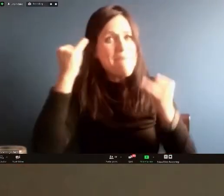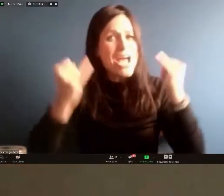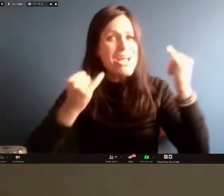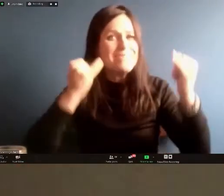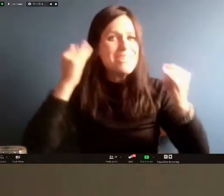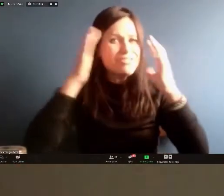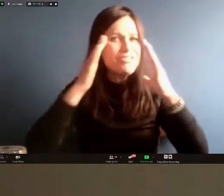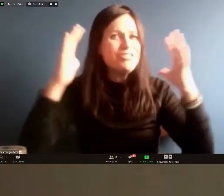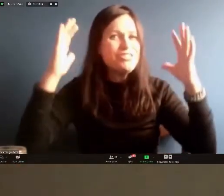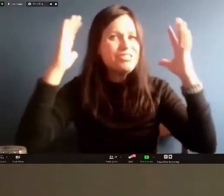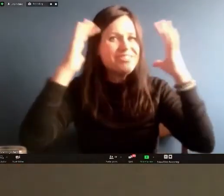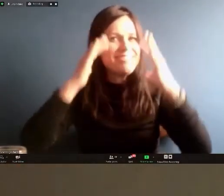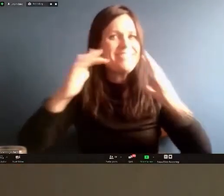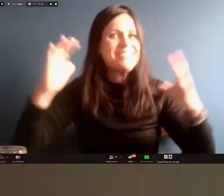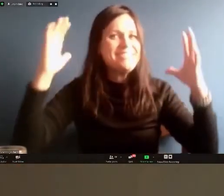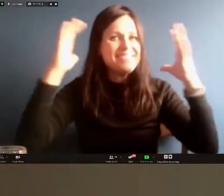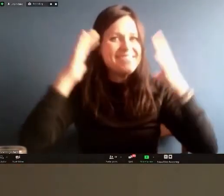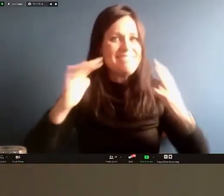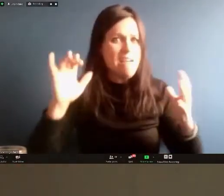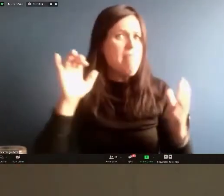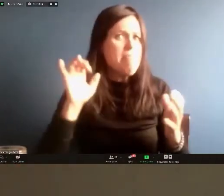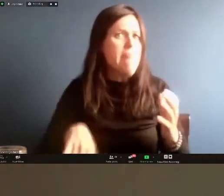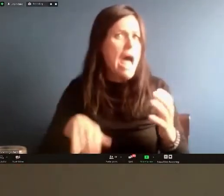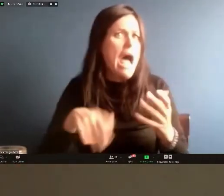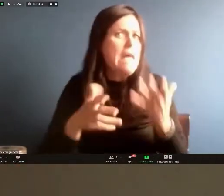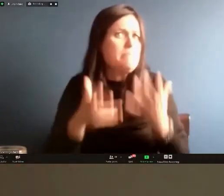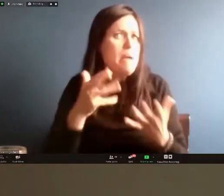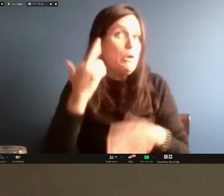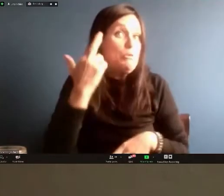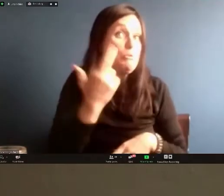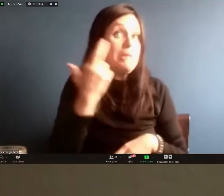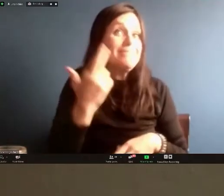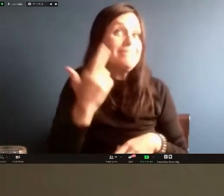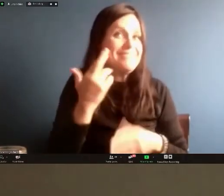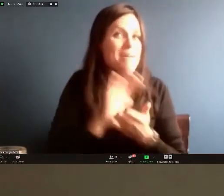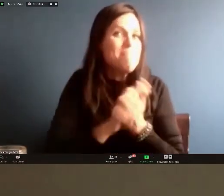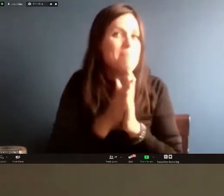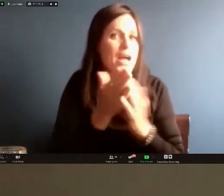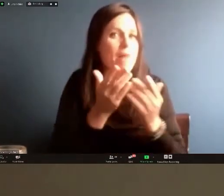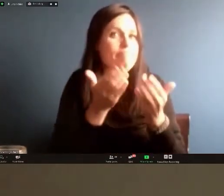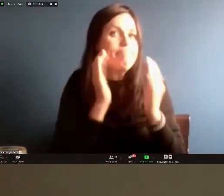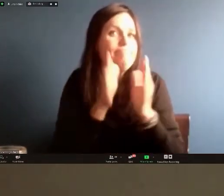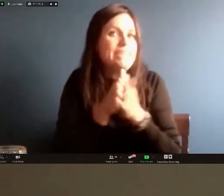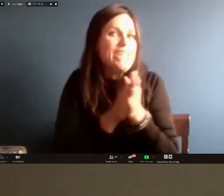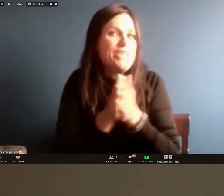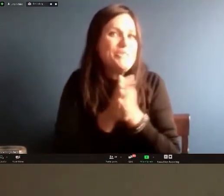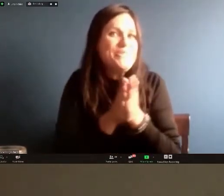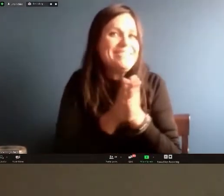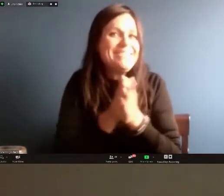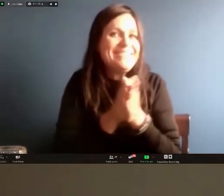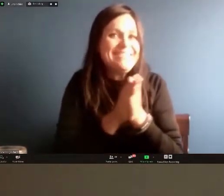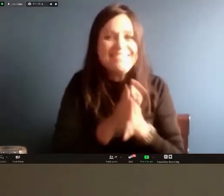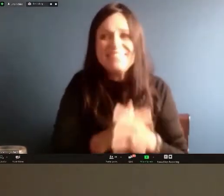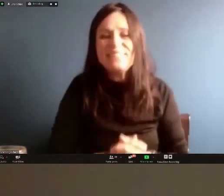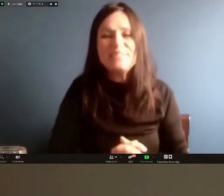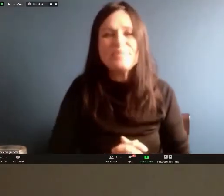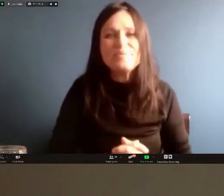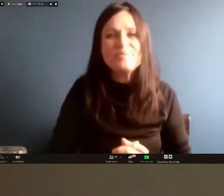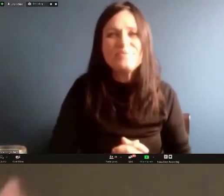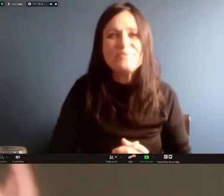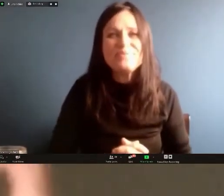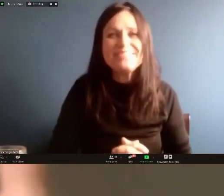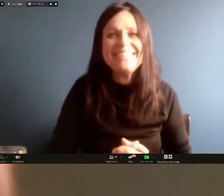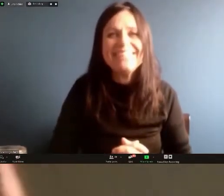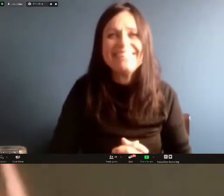games. And I think that that's possibly where some of my interest started in becoming a writer. I